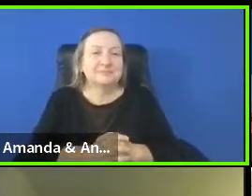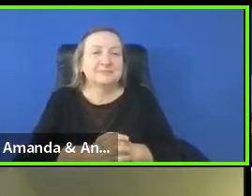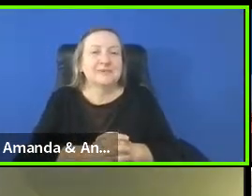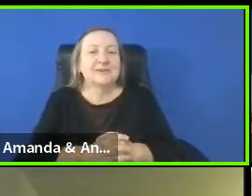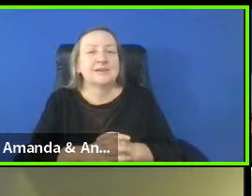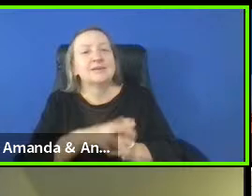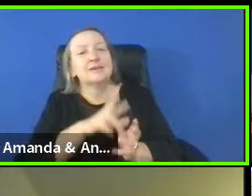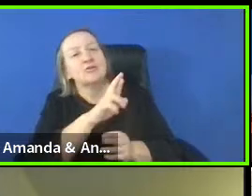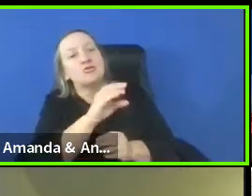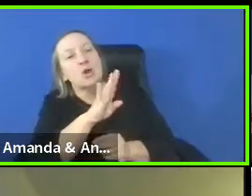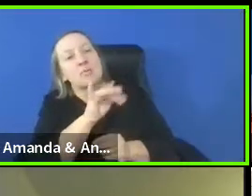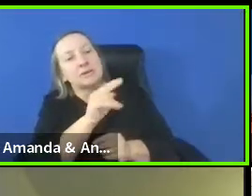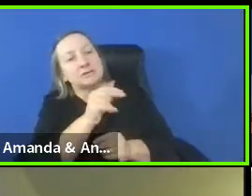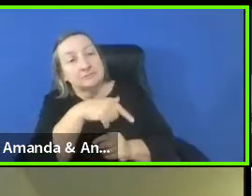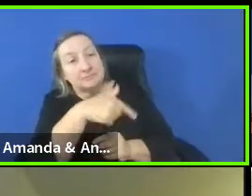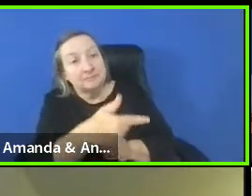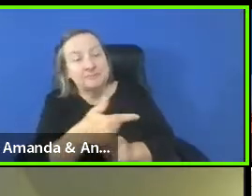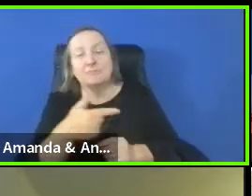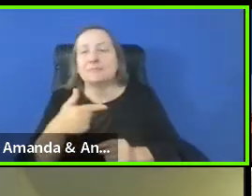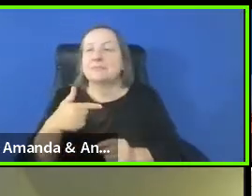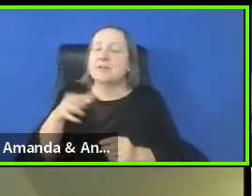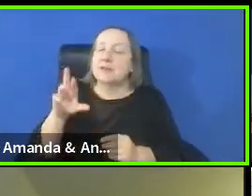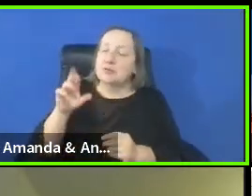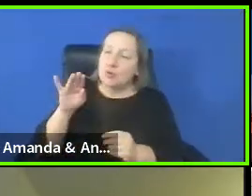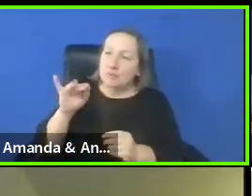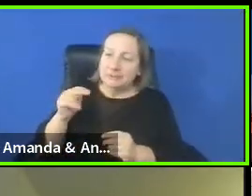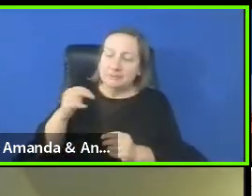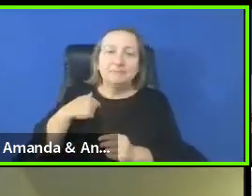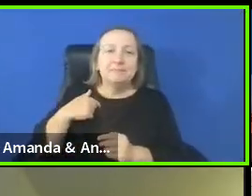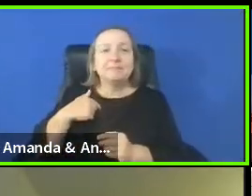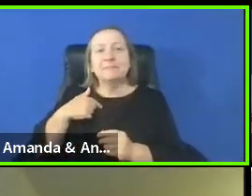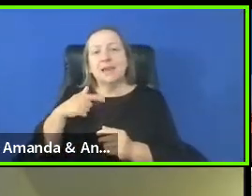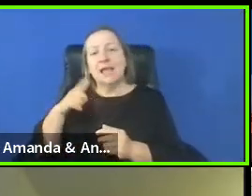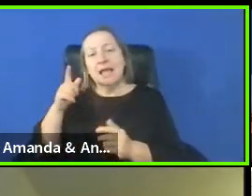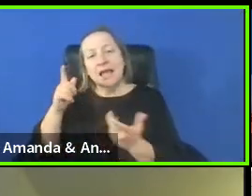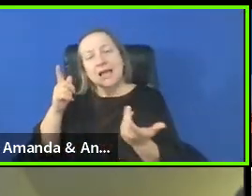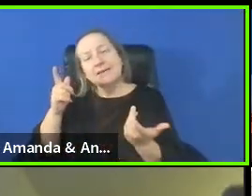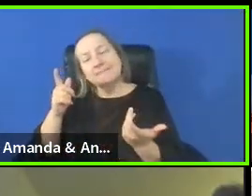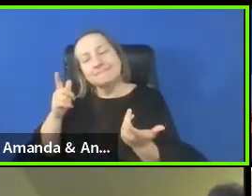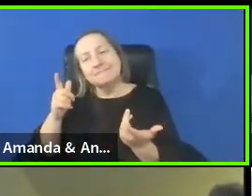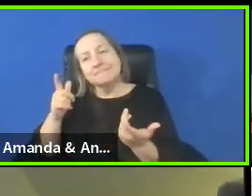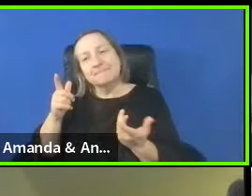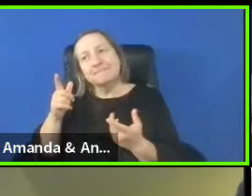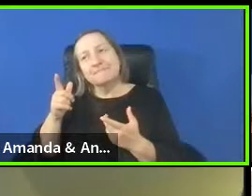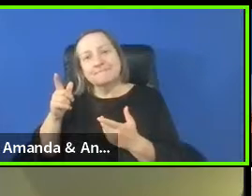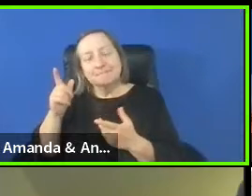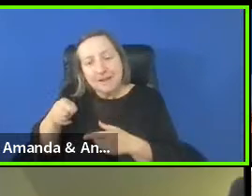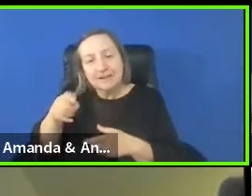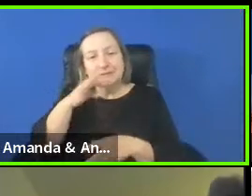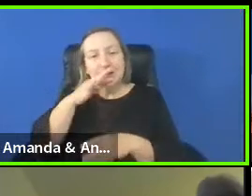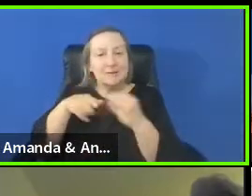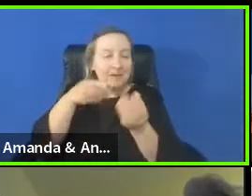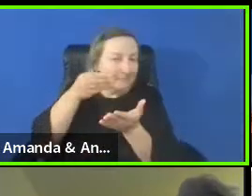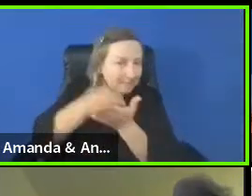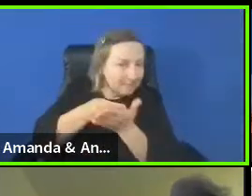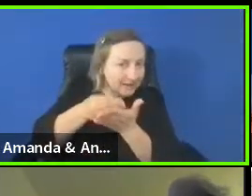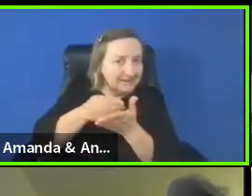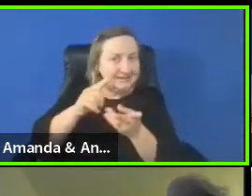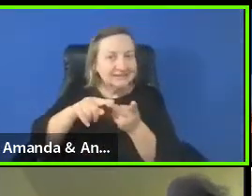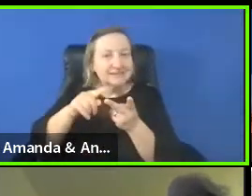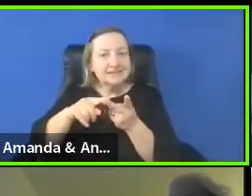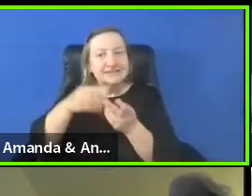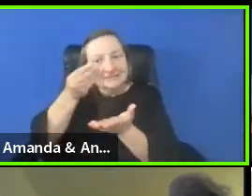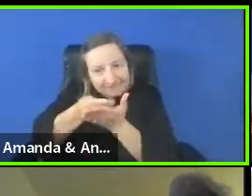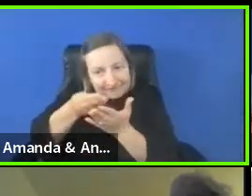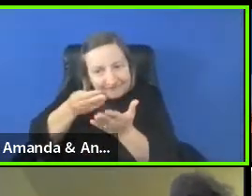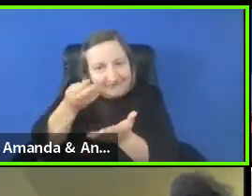Robin? I would be remiss if I didn't talk about funding and money. You all know that.